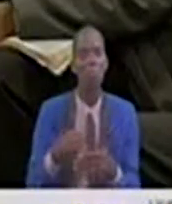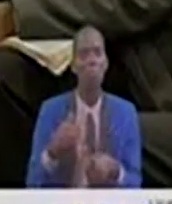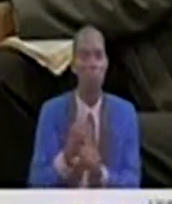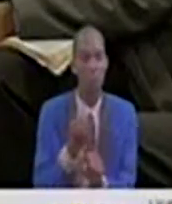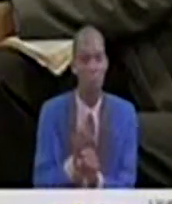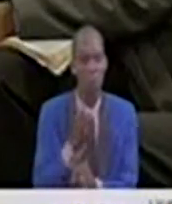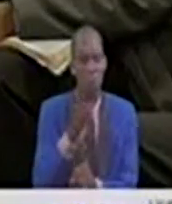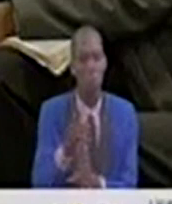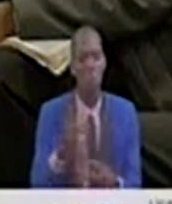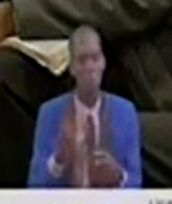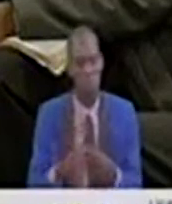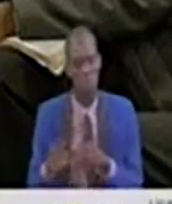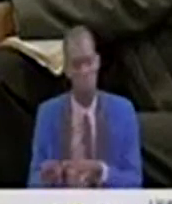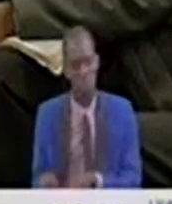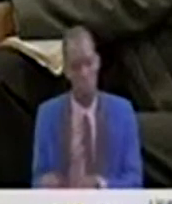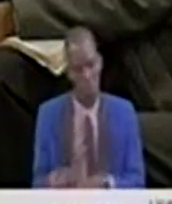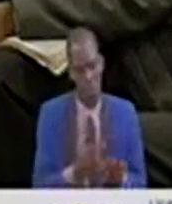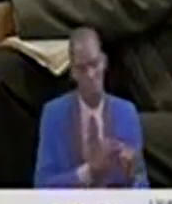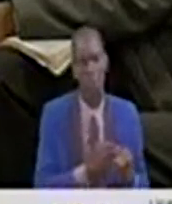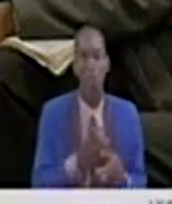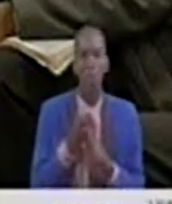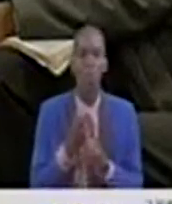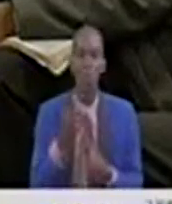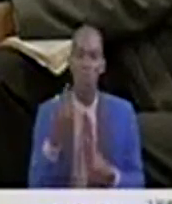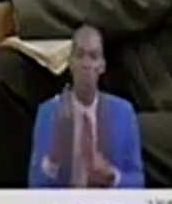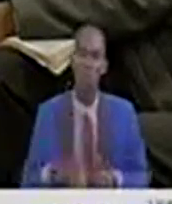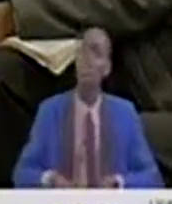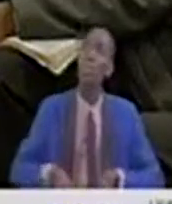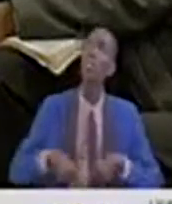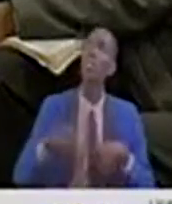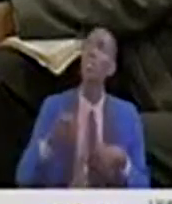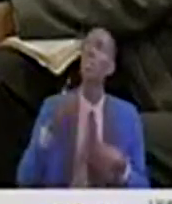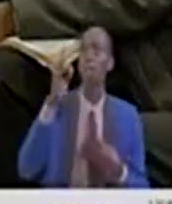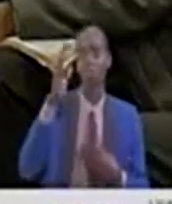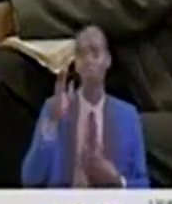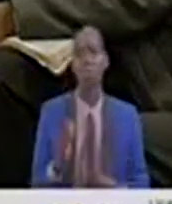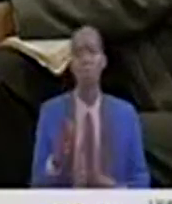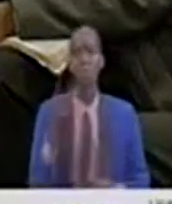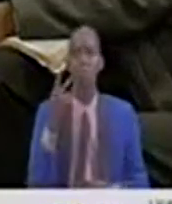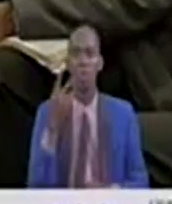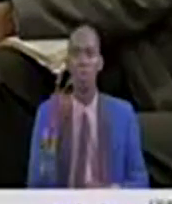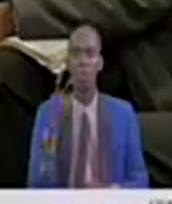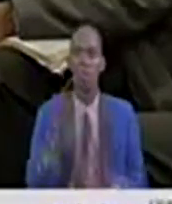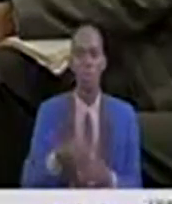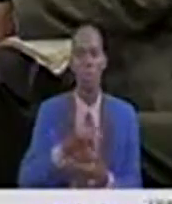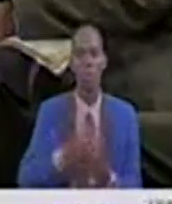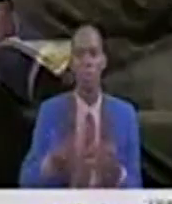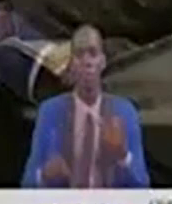depart from the living God. It tells us in